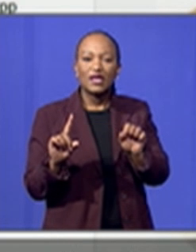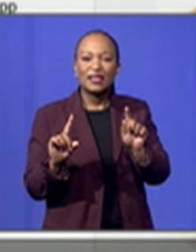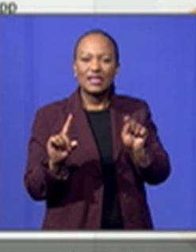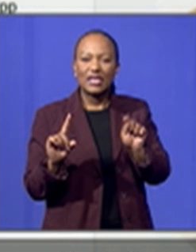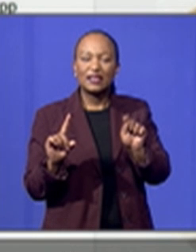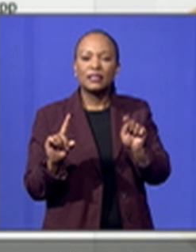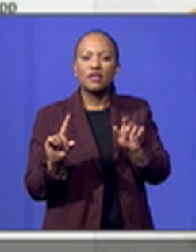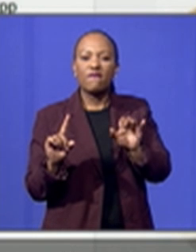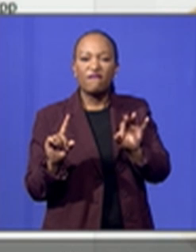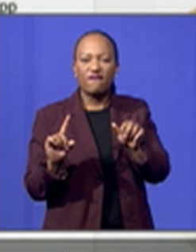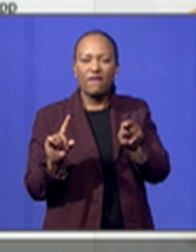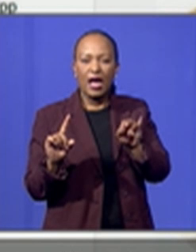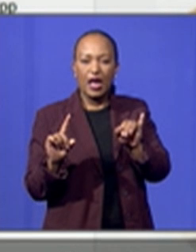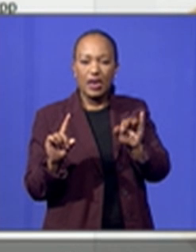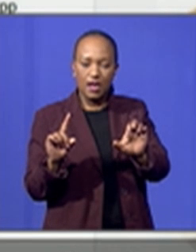and